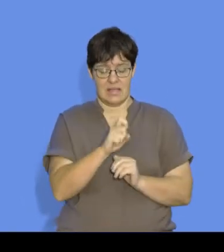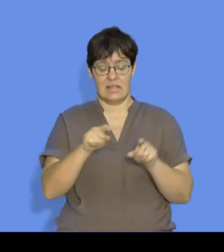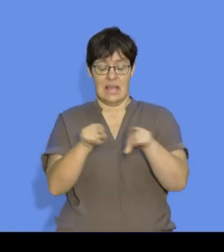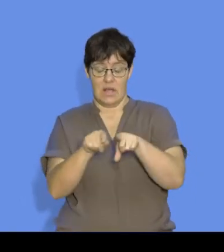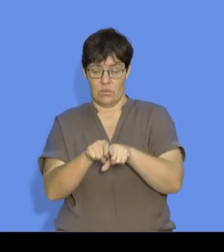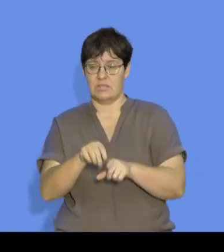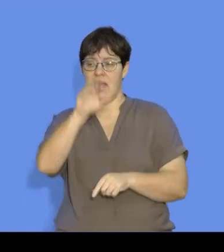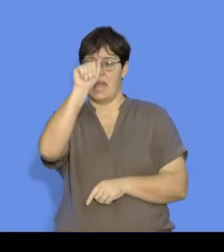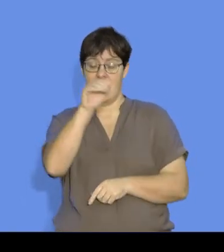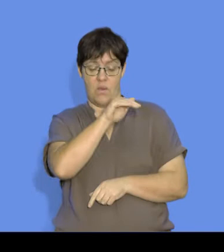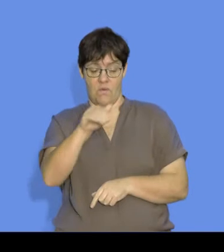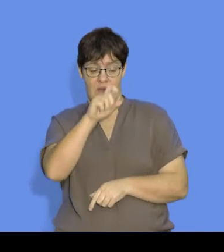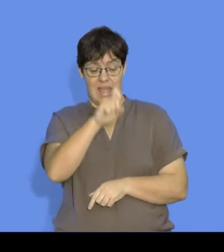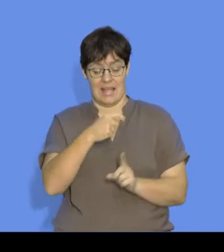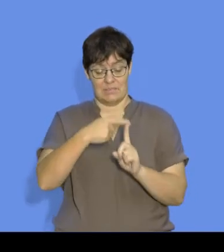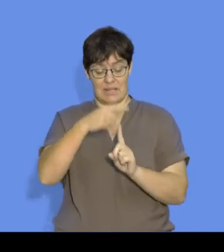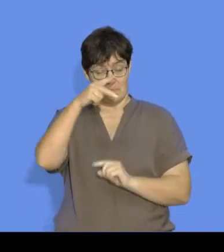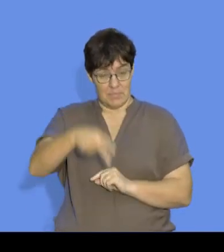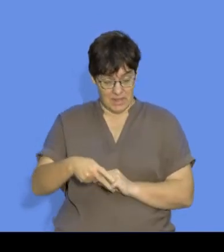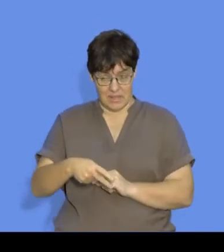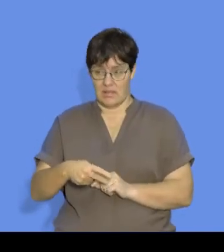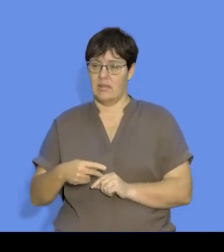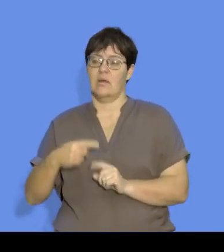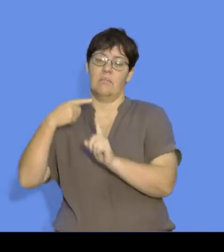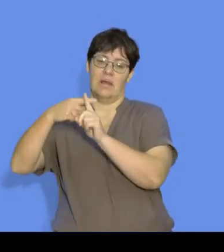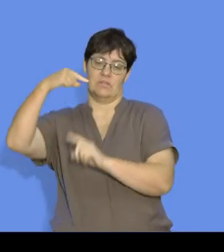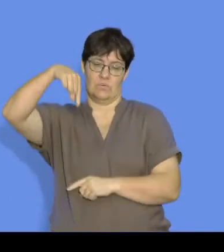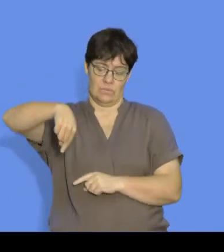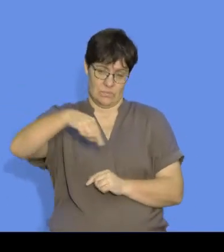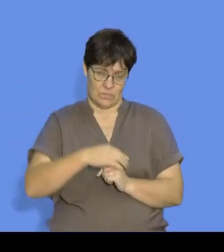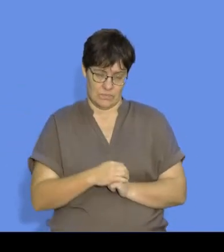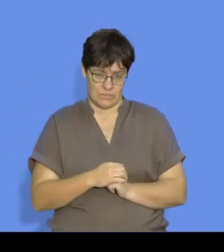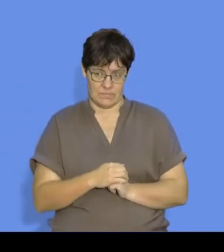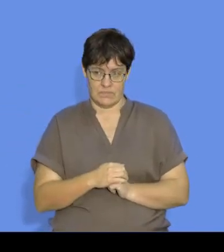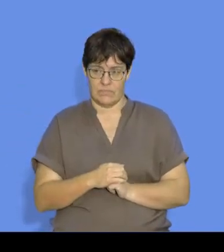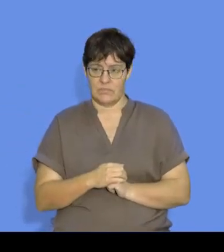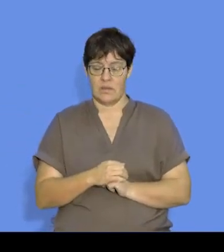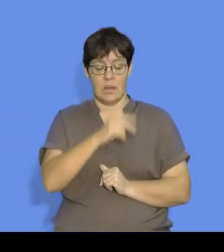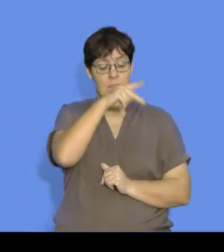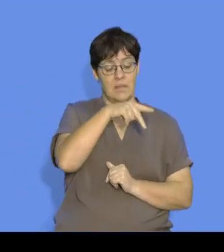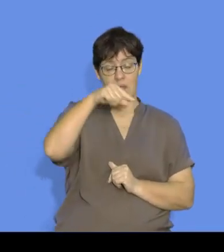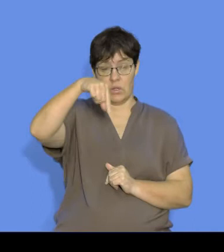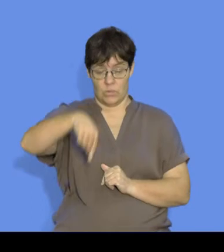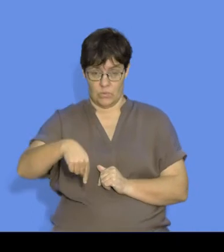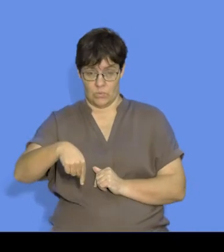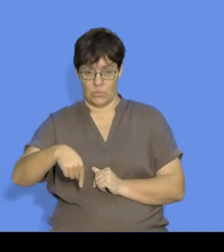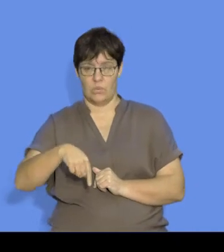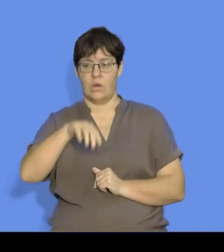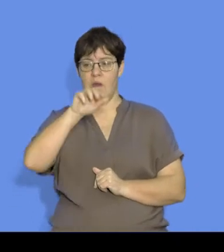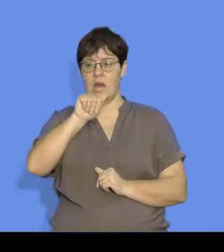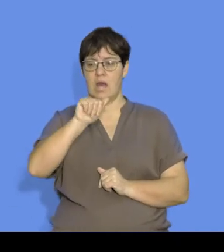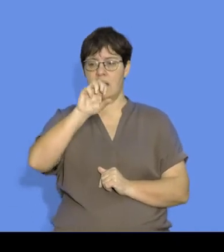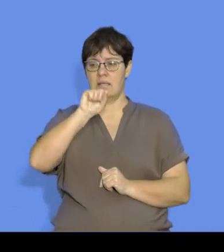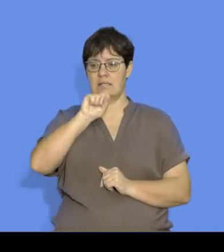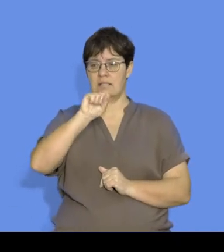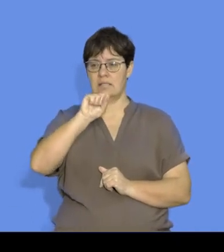to a over x plus p plus q, and we know that the p and the q are the asymptotes of